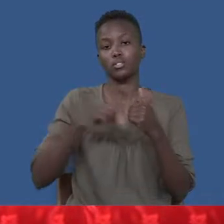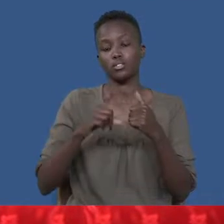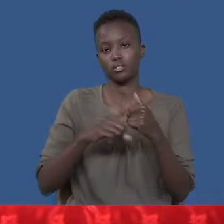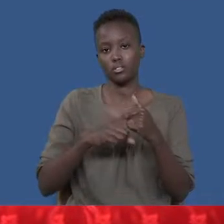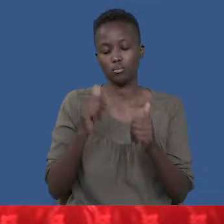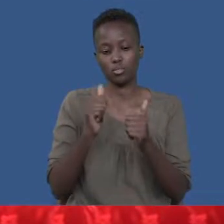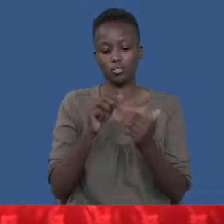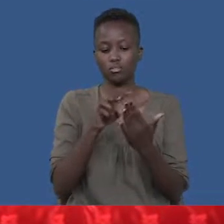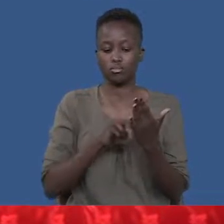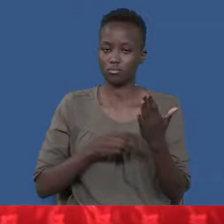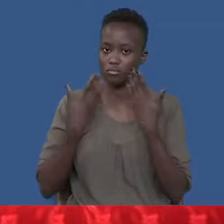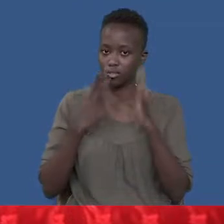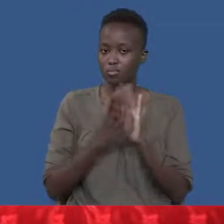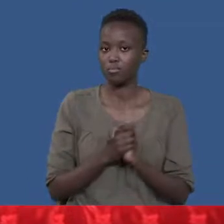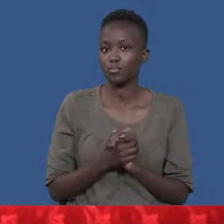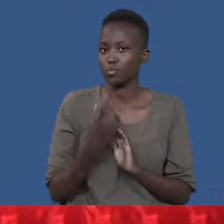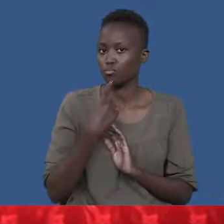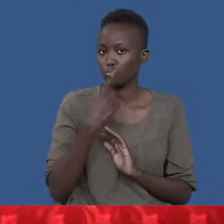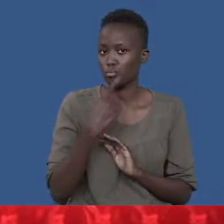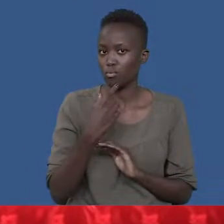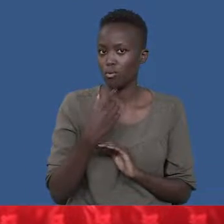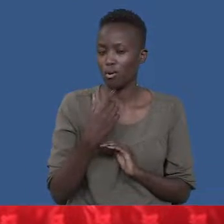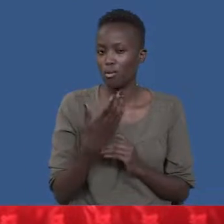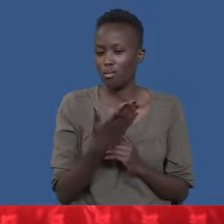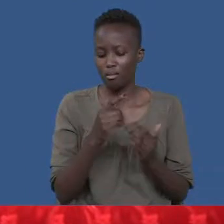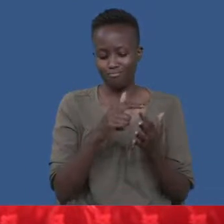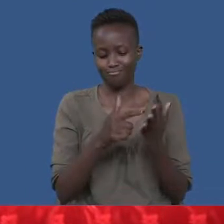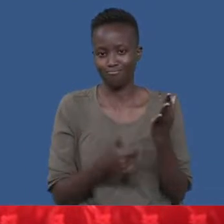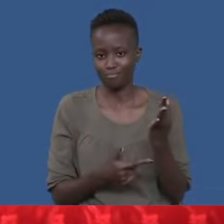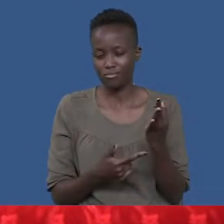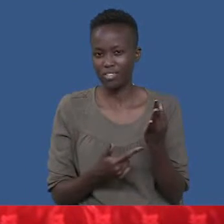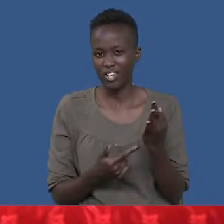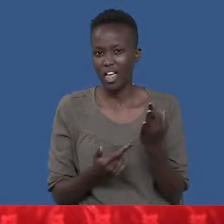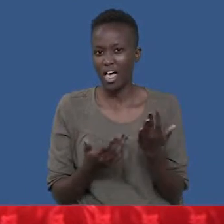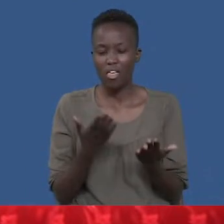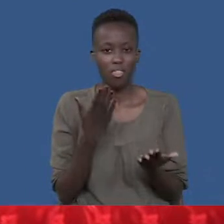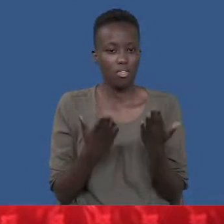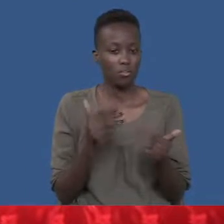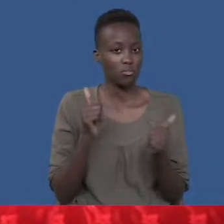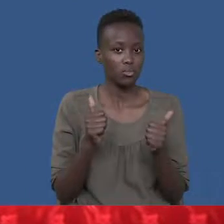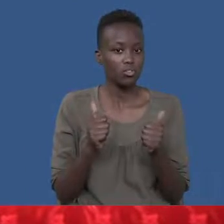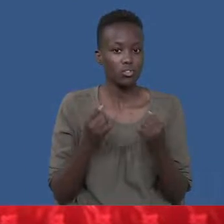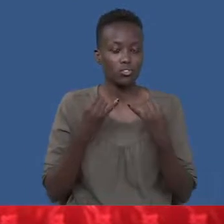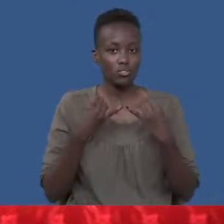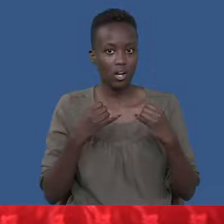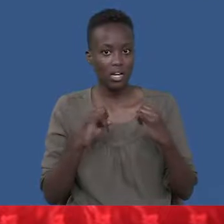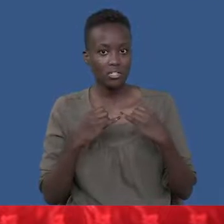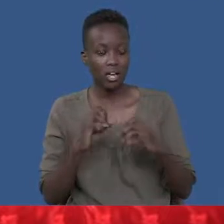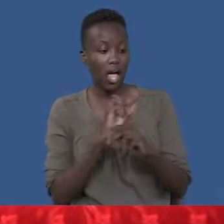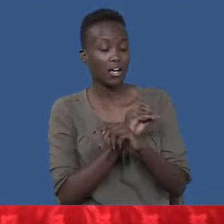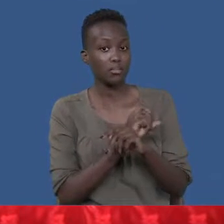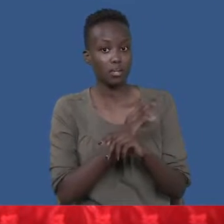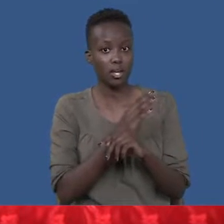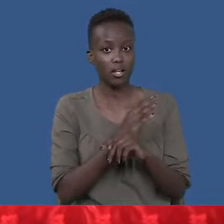we have read. And so those are basically possibilities as we seek to reconstruct